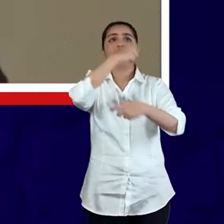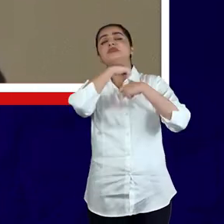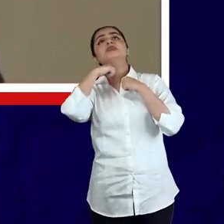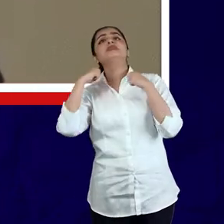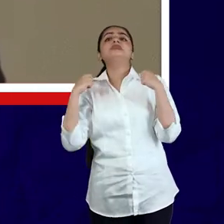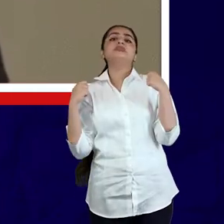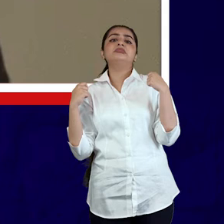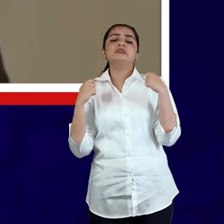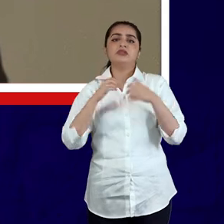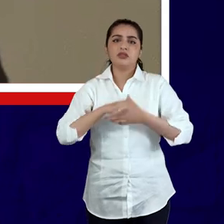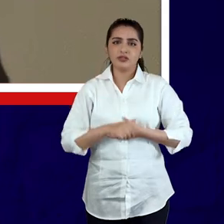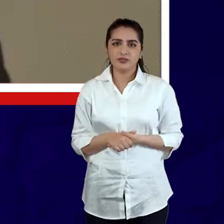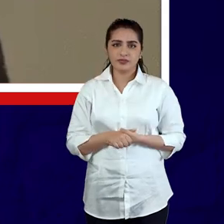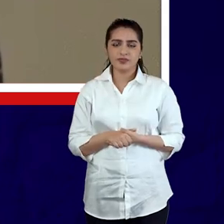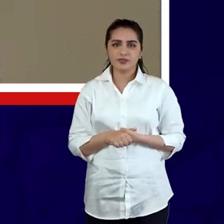and the shirt,